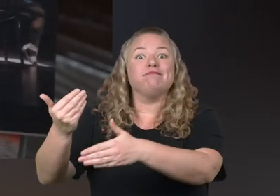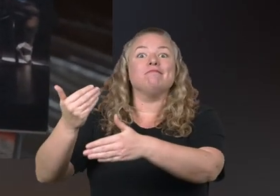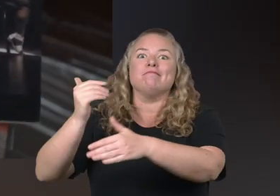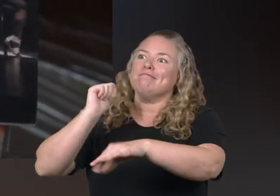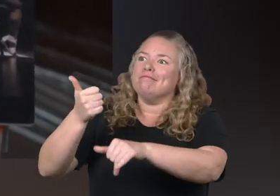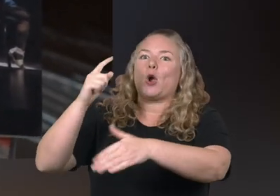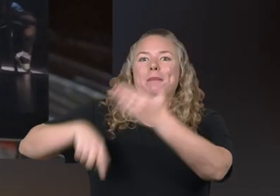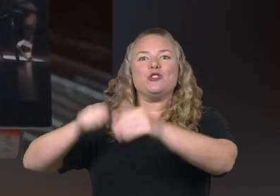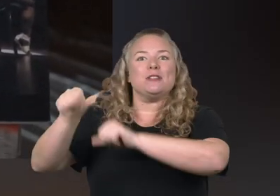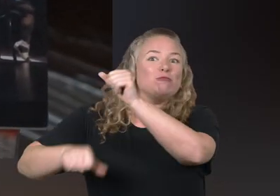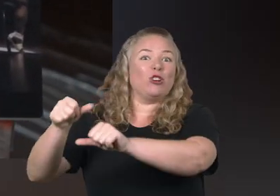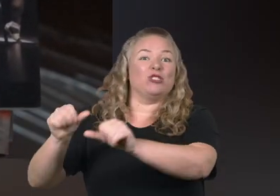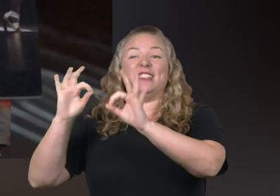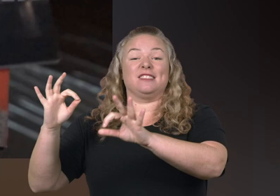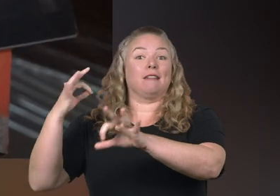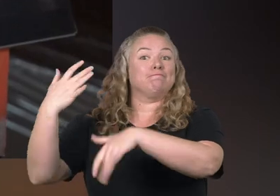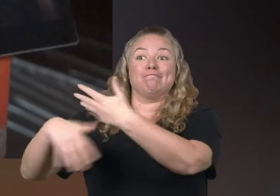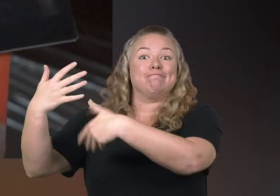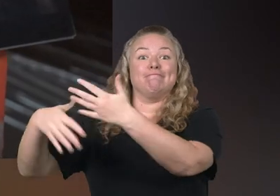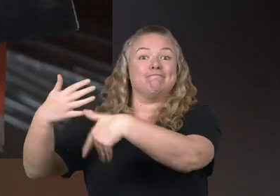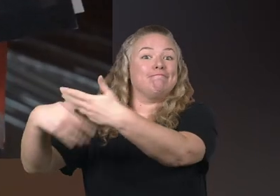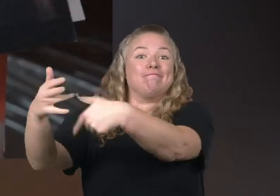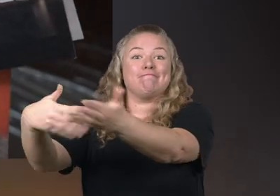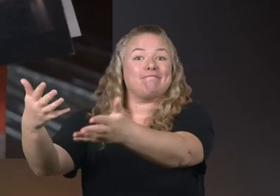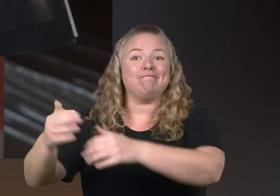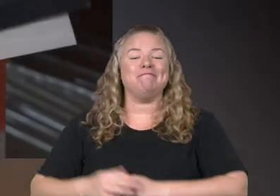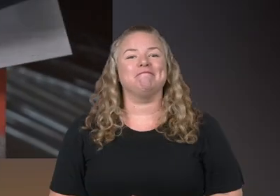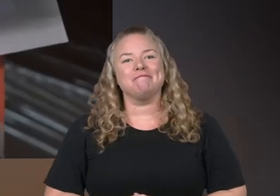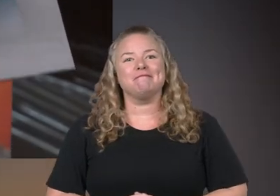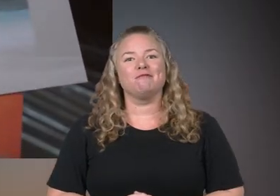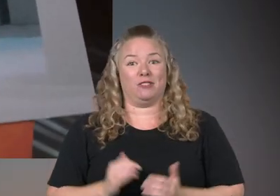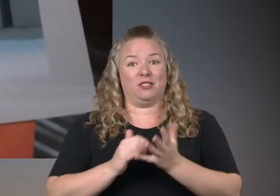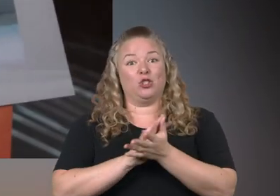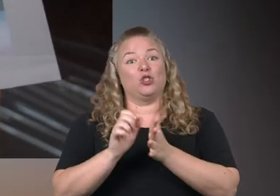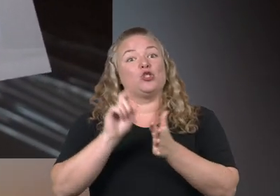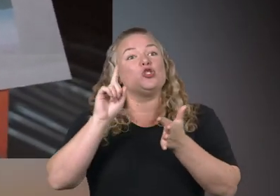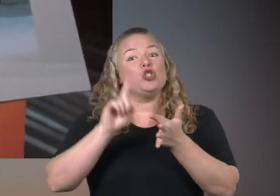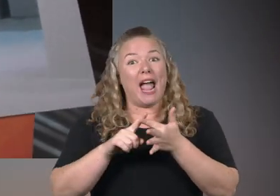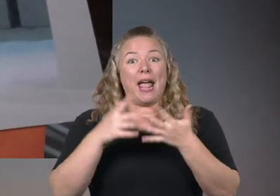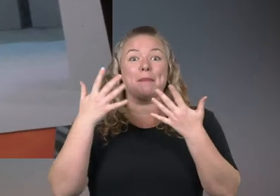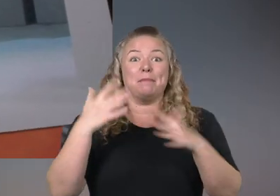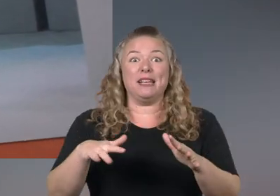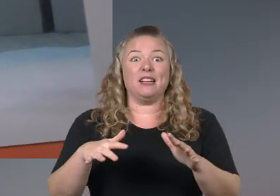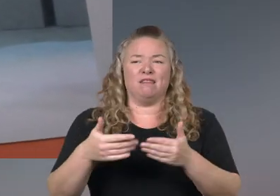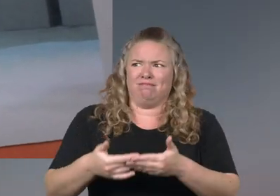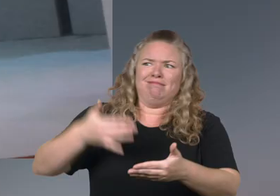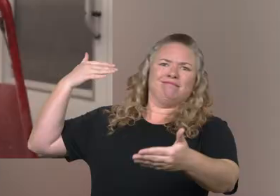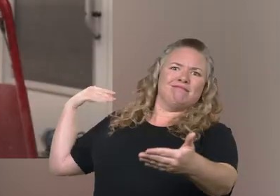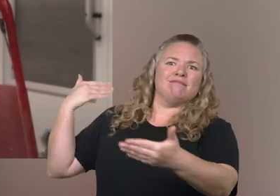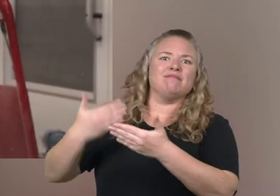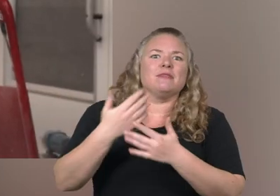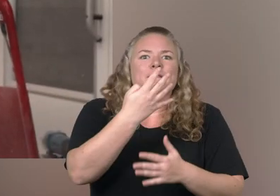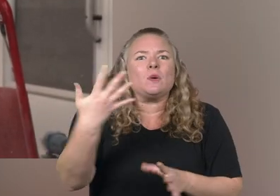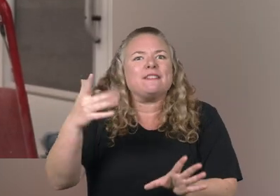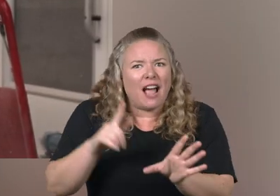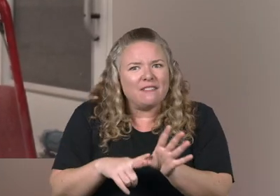wonderfully established commissioning process, which will continue. And again, Shape has done